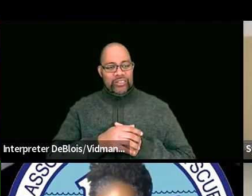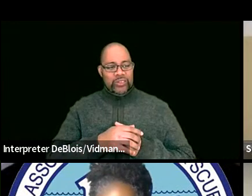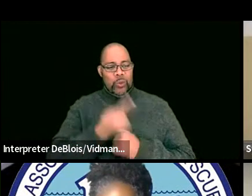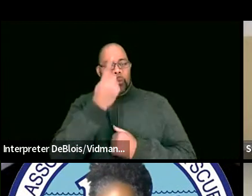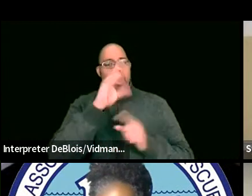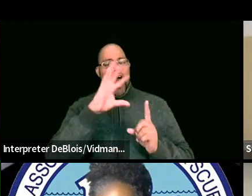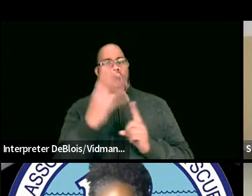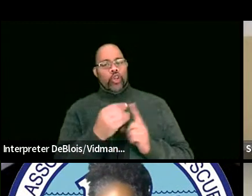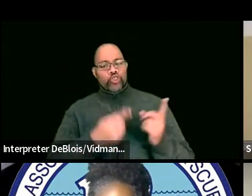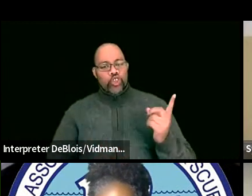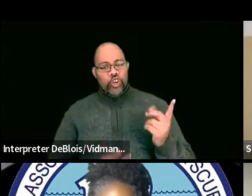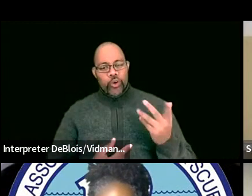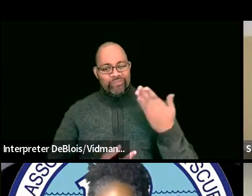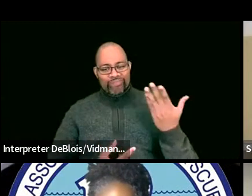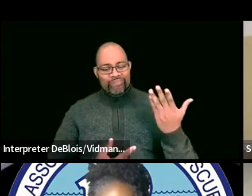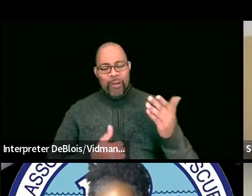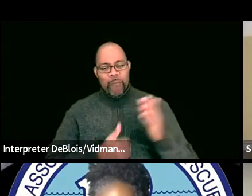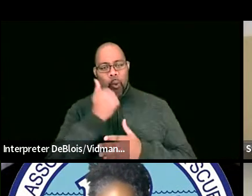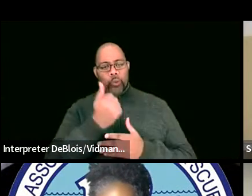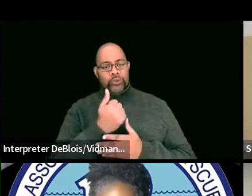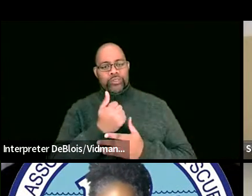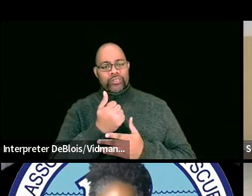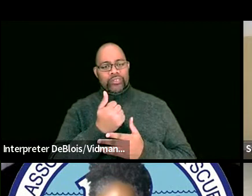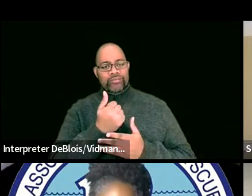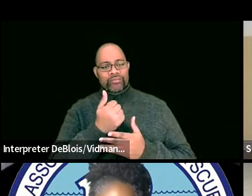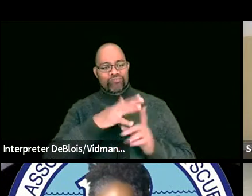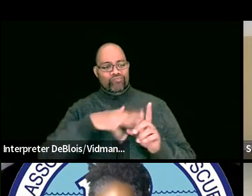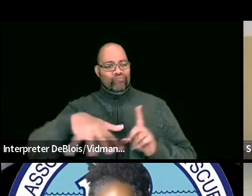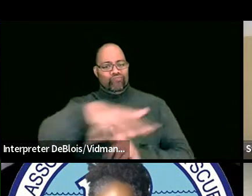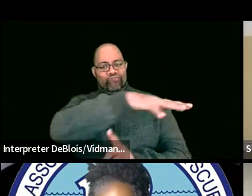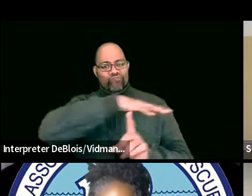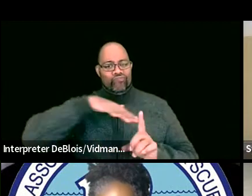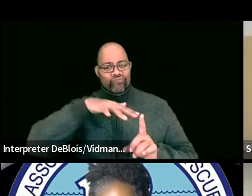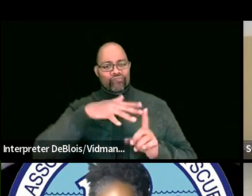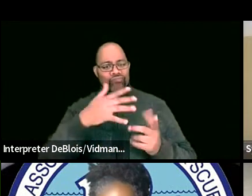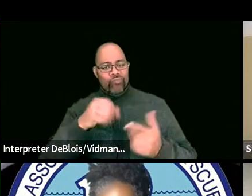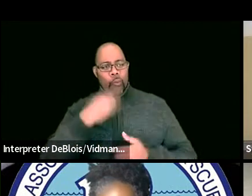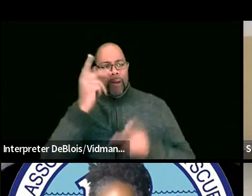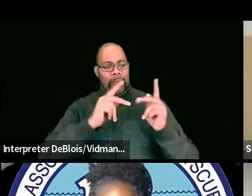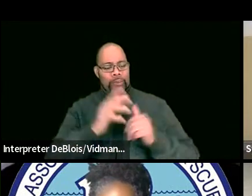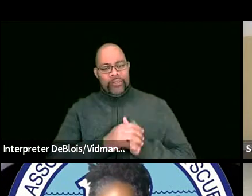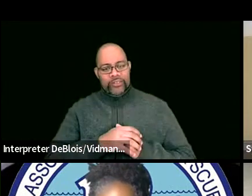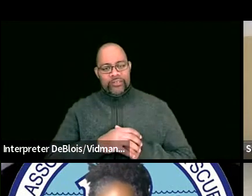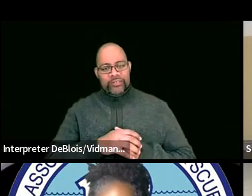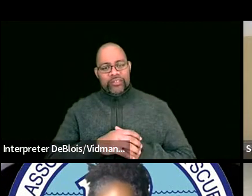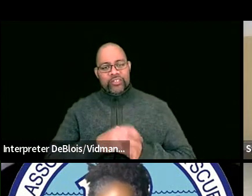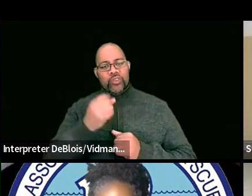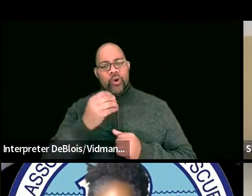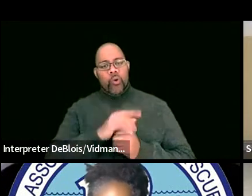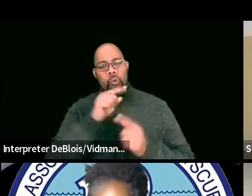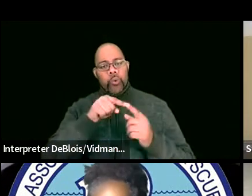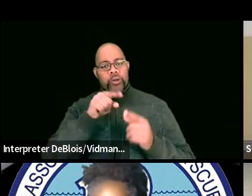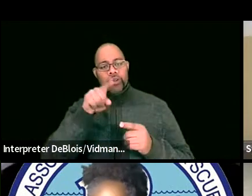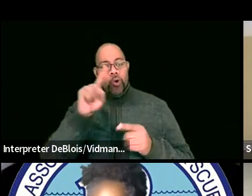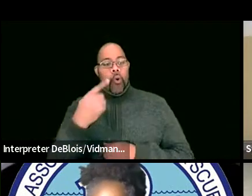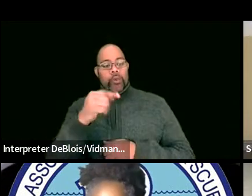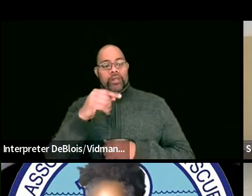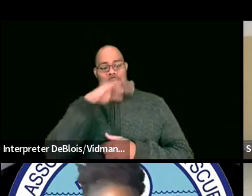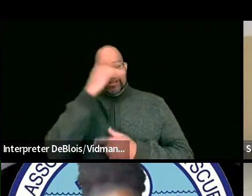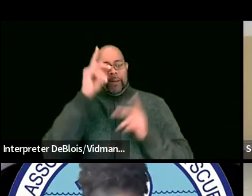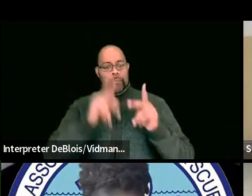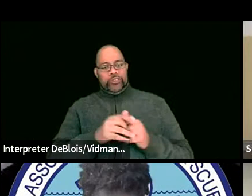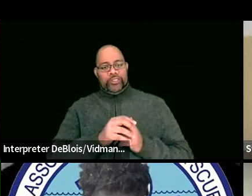monocultural. You mostly just are surrounded by other white folks. And so when you're the only